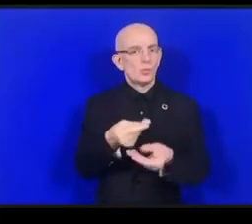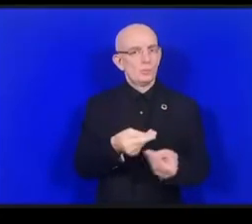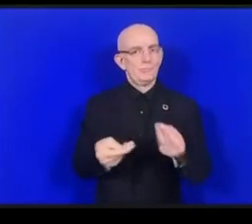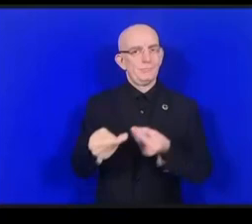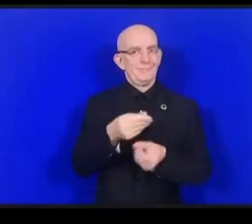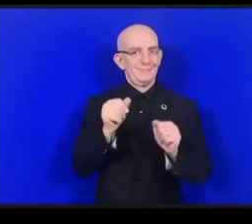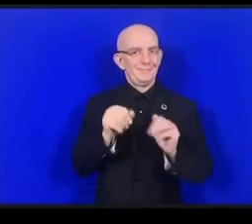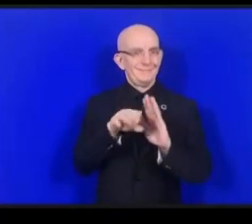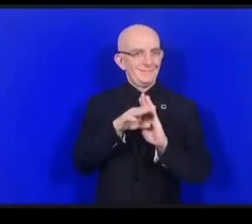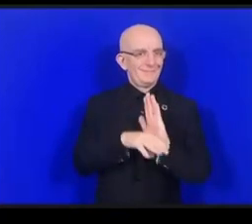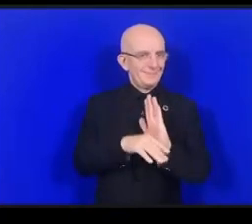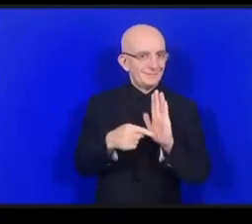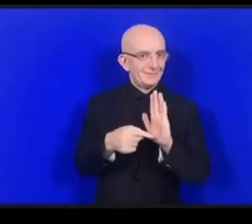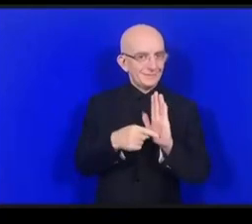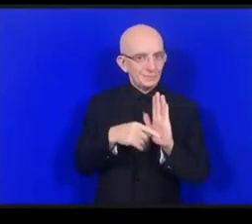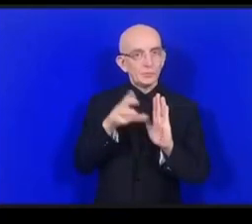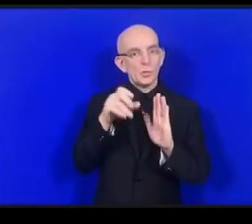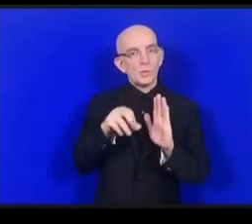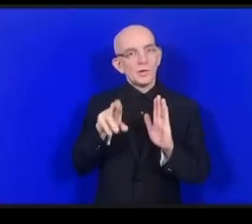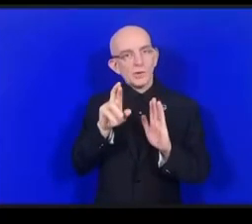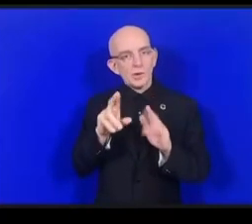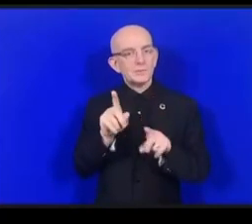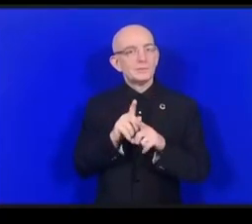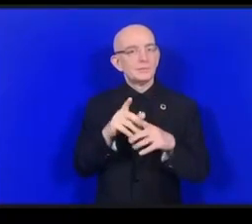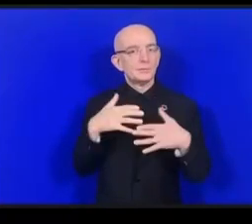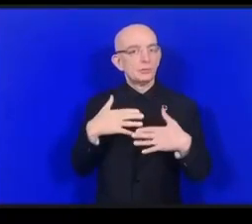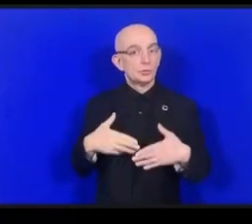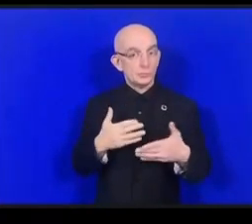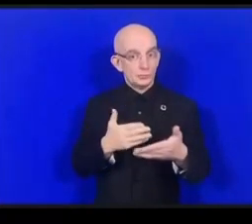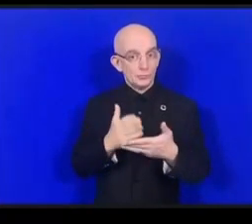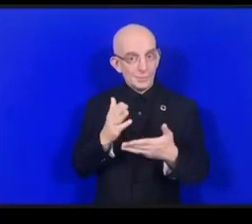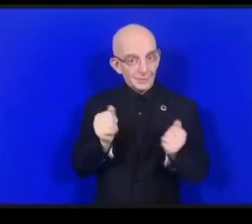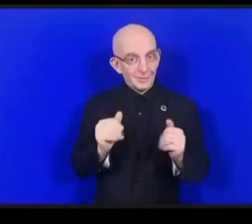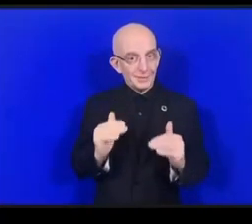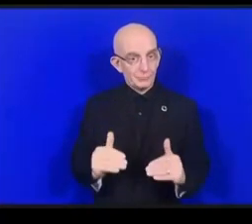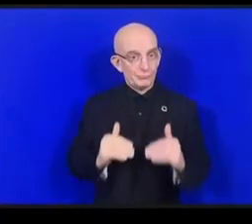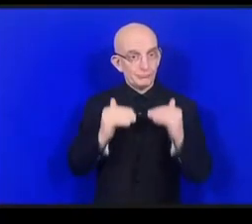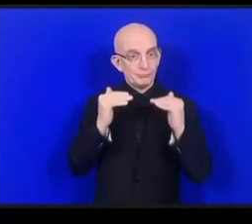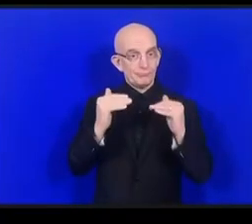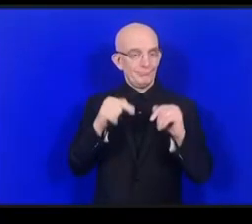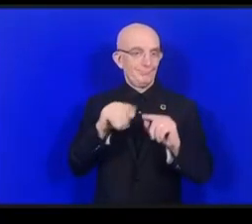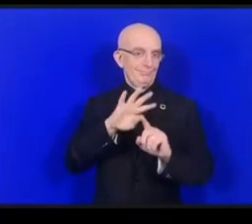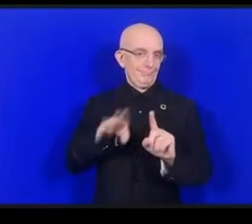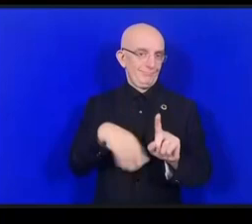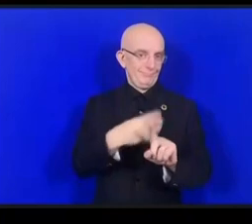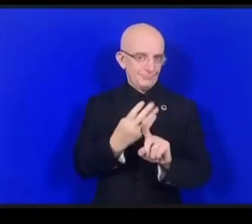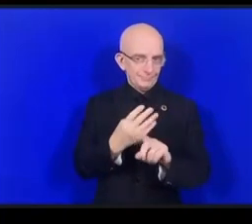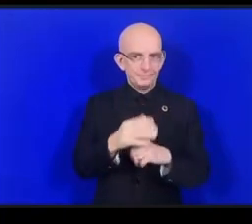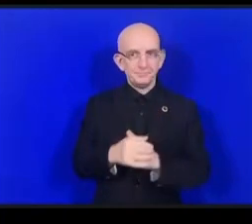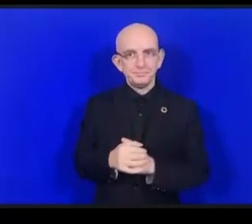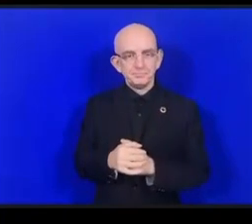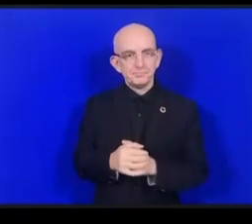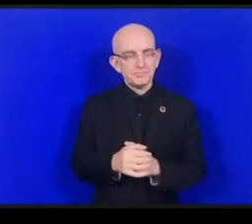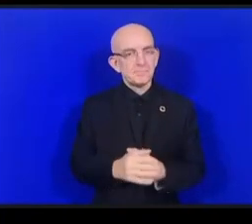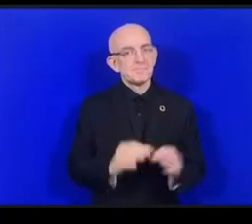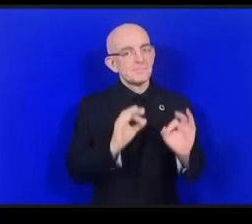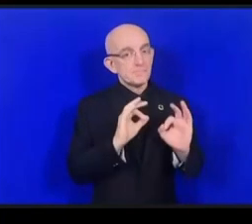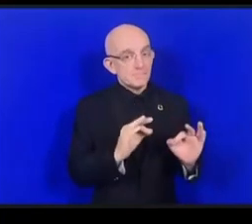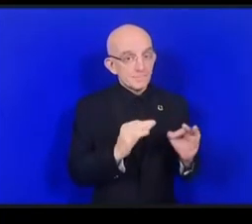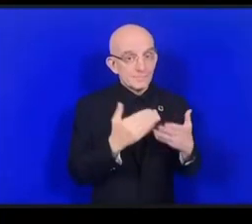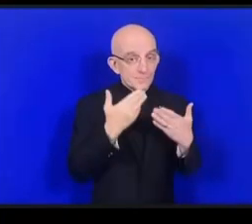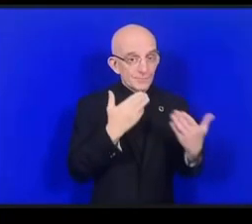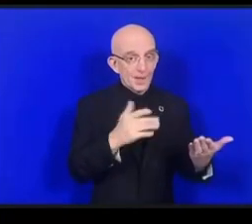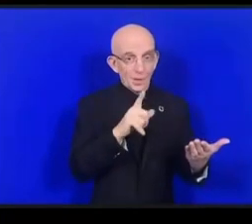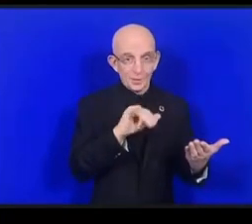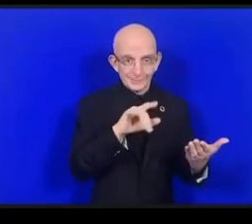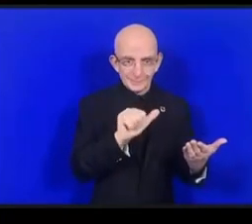Yeah, thank you so much, Lisa, for explaining also what the open and open educational resources means and how relevant